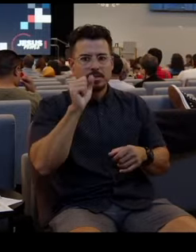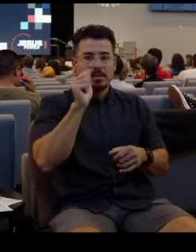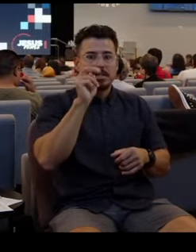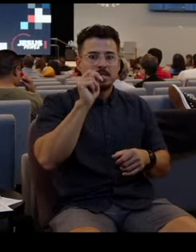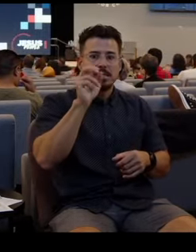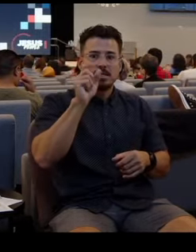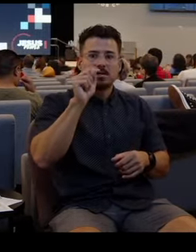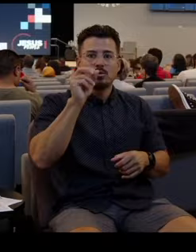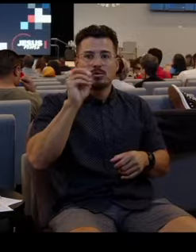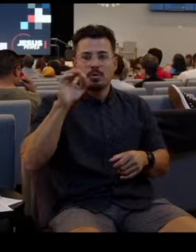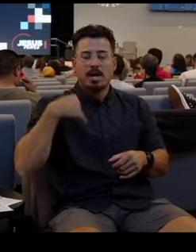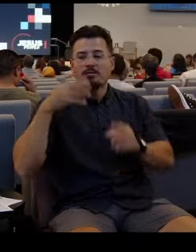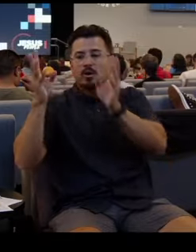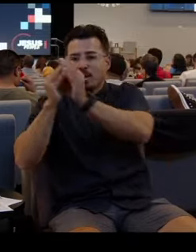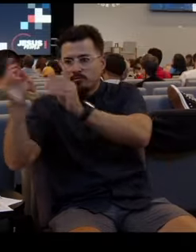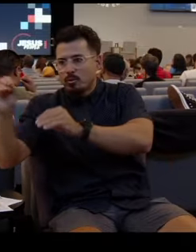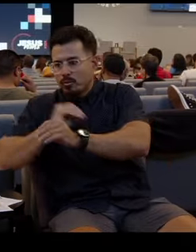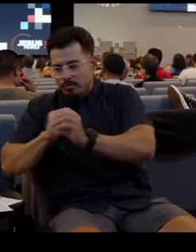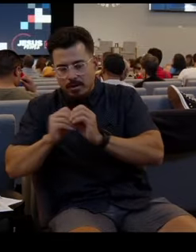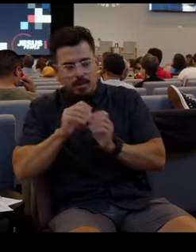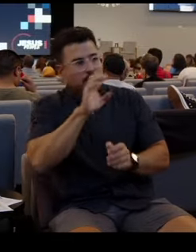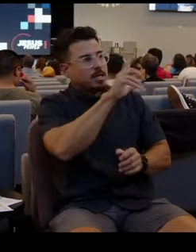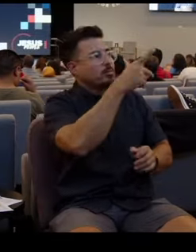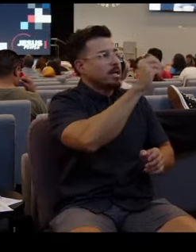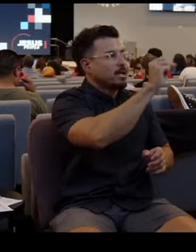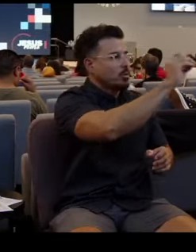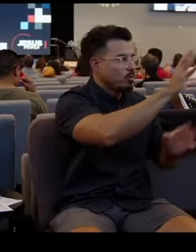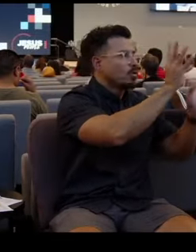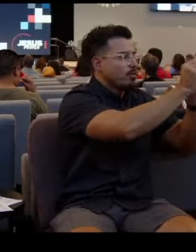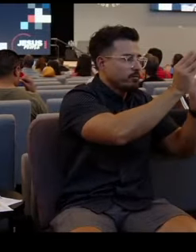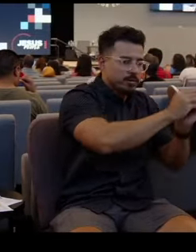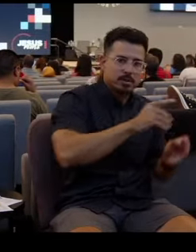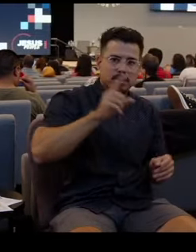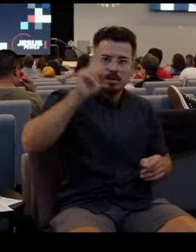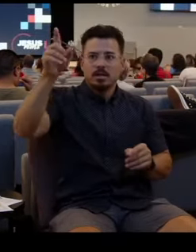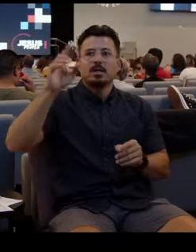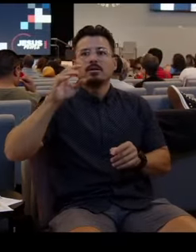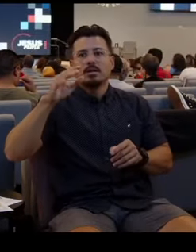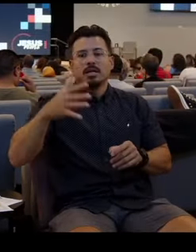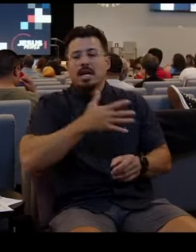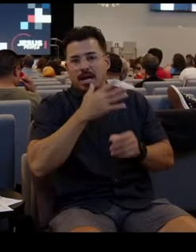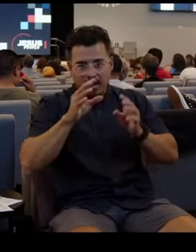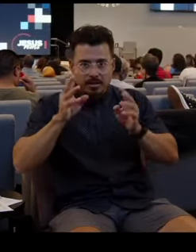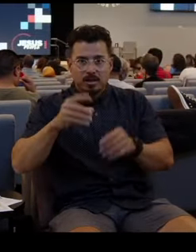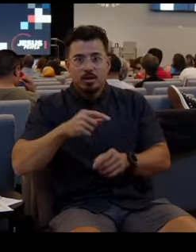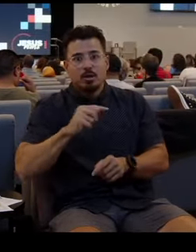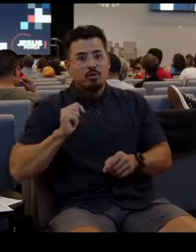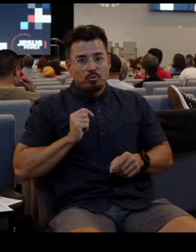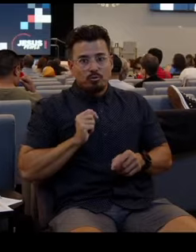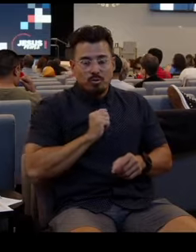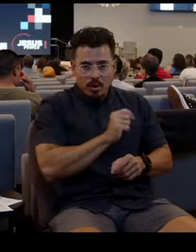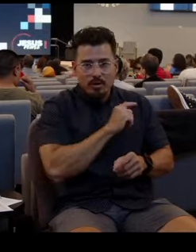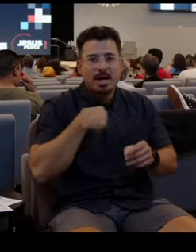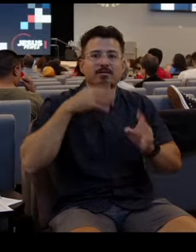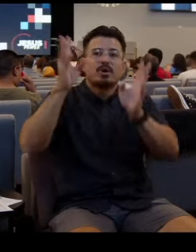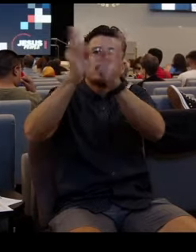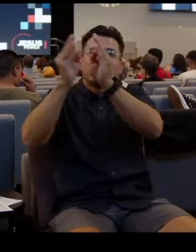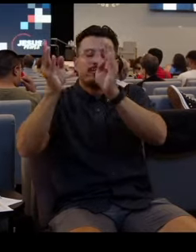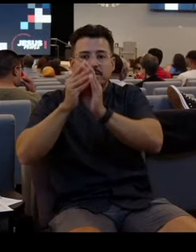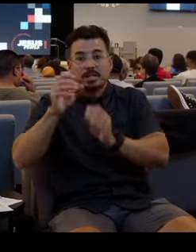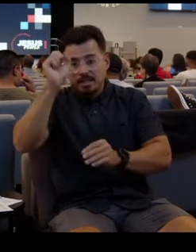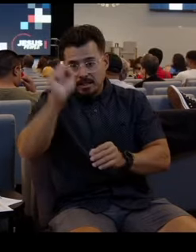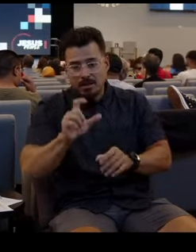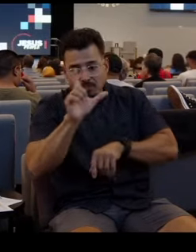conference. Now McAllen has a conference. El Paso has a conference. Las Vegas has a conference. Cape Cod has a conference. Toronto has a conference. Even